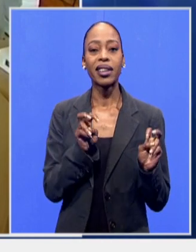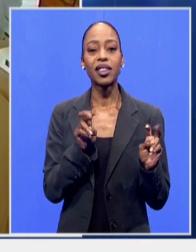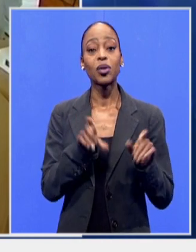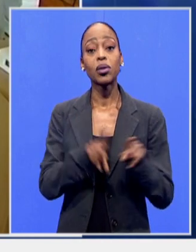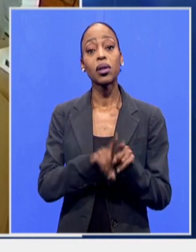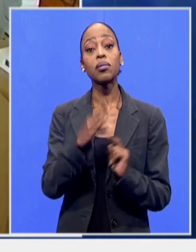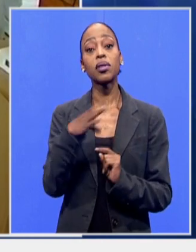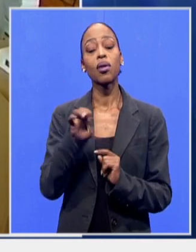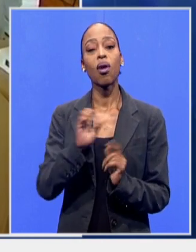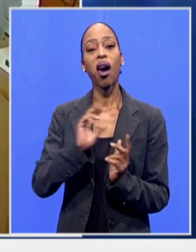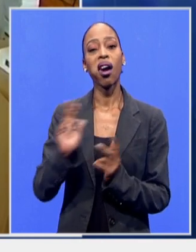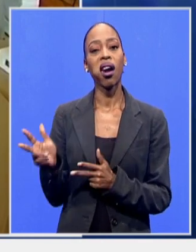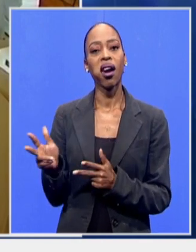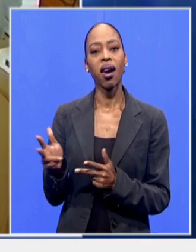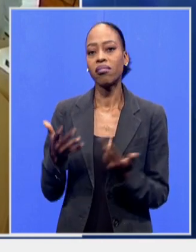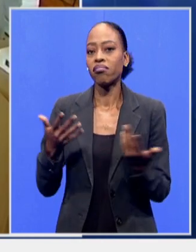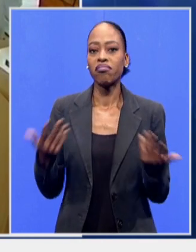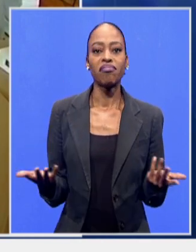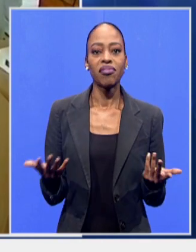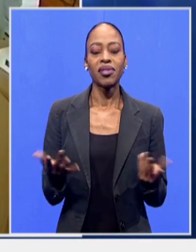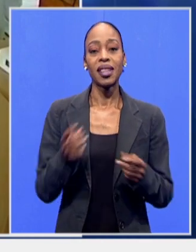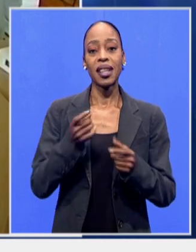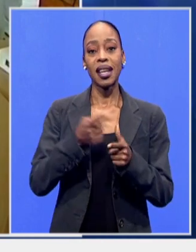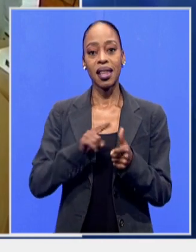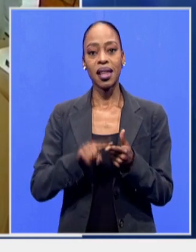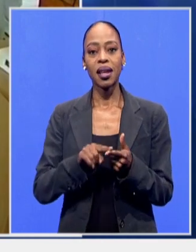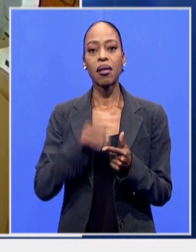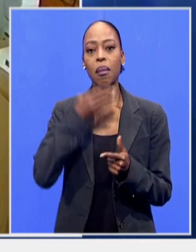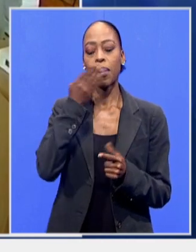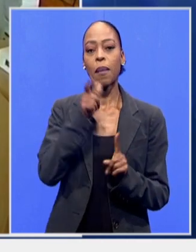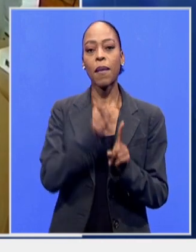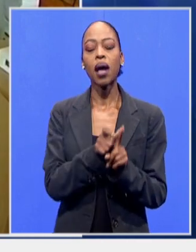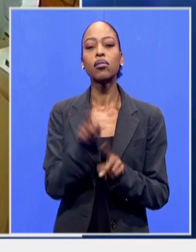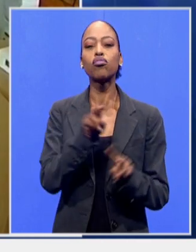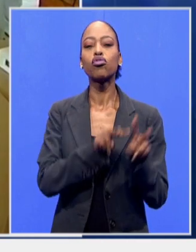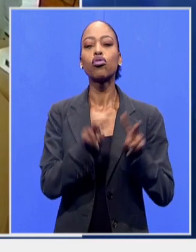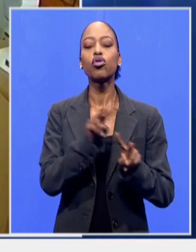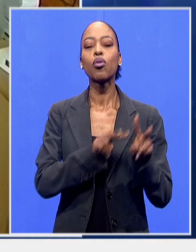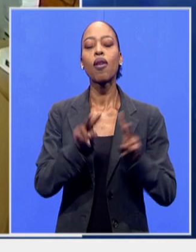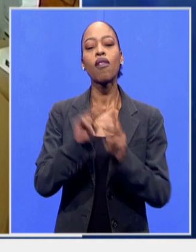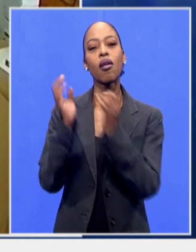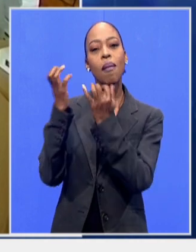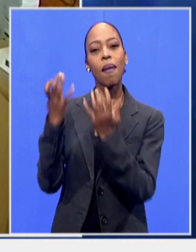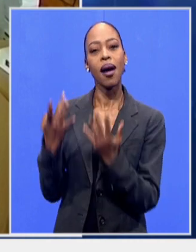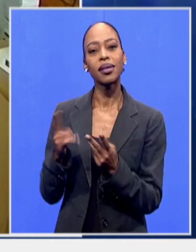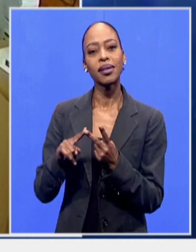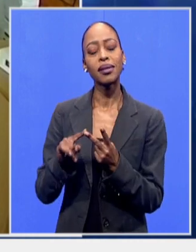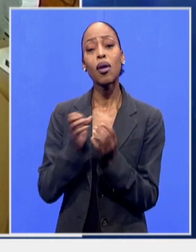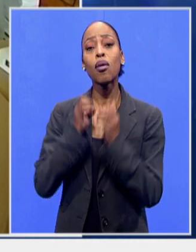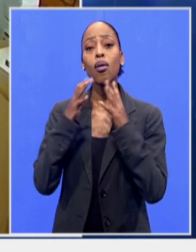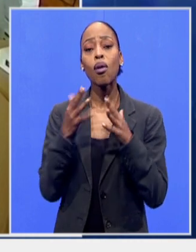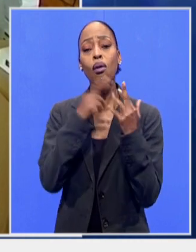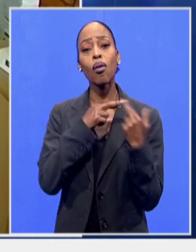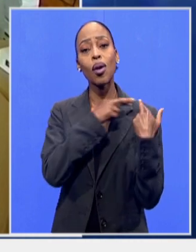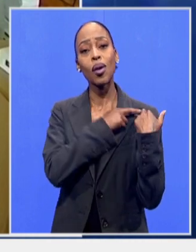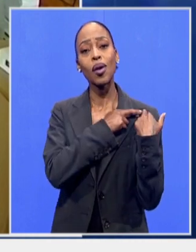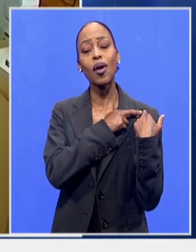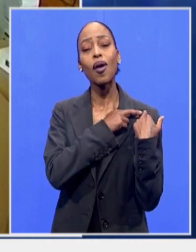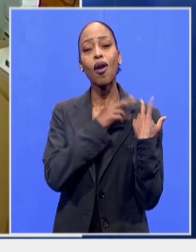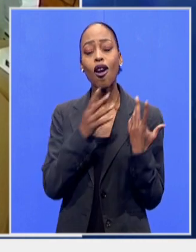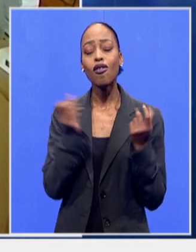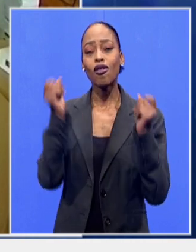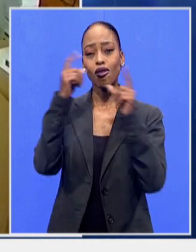care because nobody else cared, and nobody was watching what they did with a massive budget and with a huge responsibility over a very, very